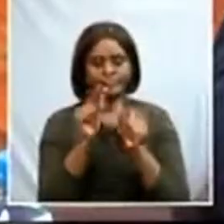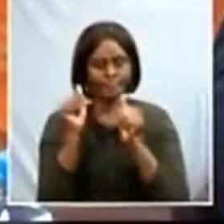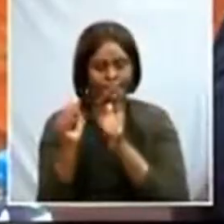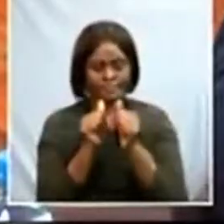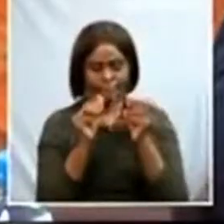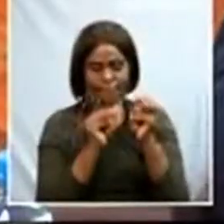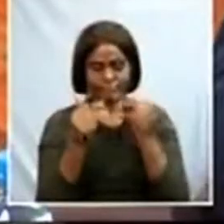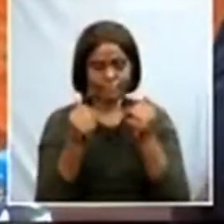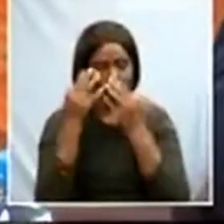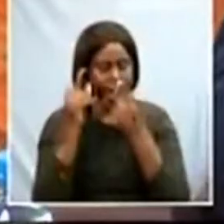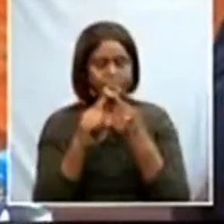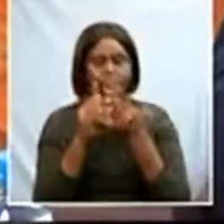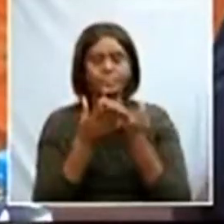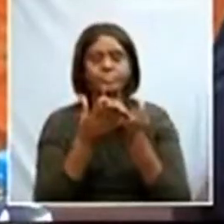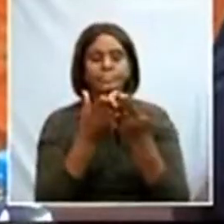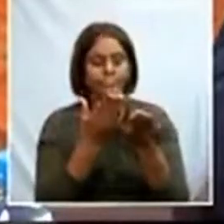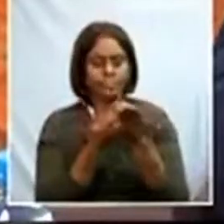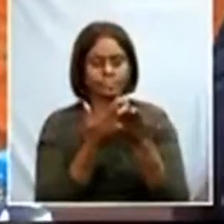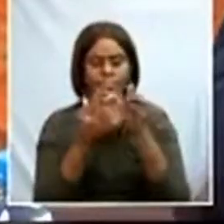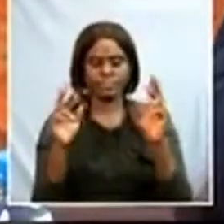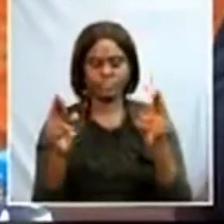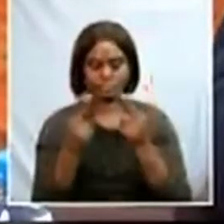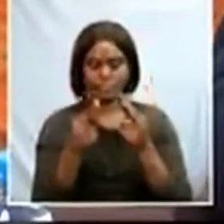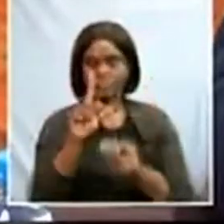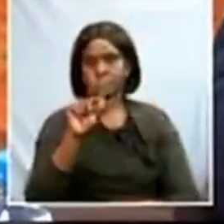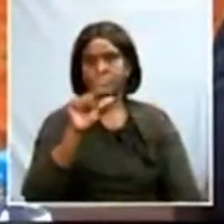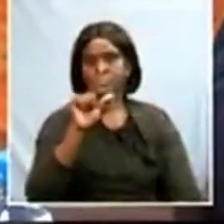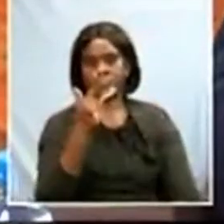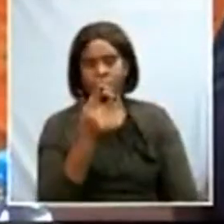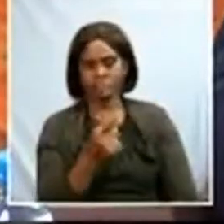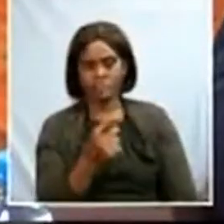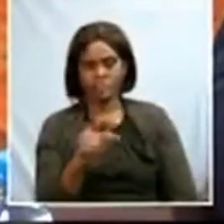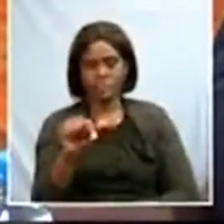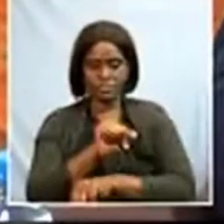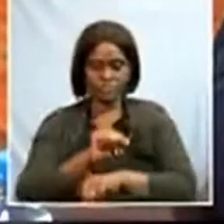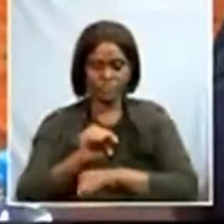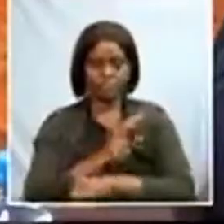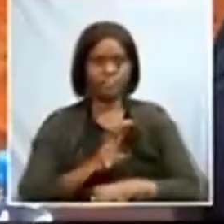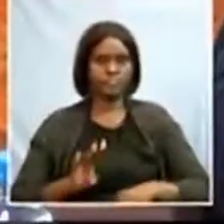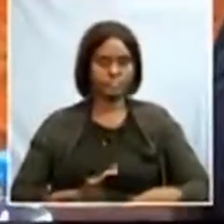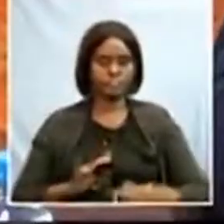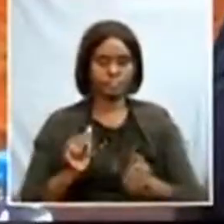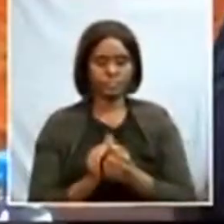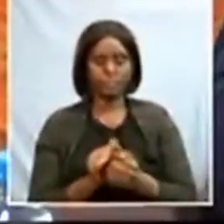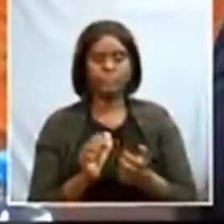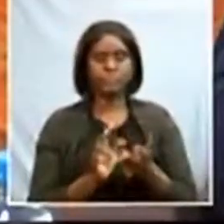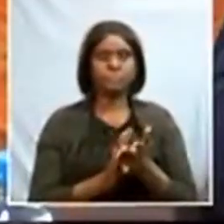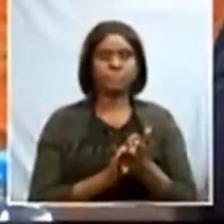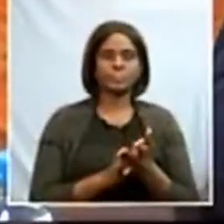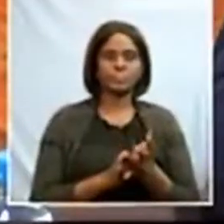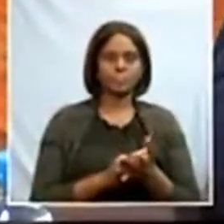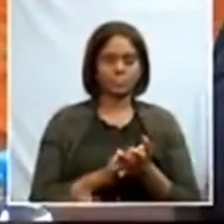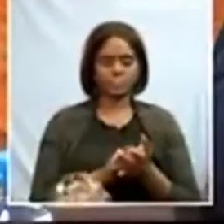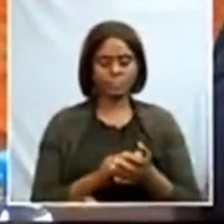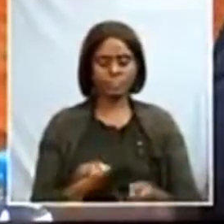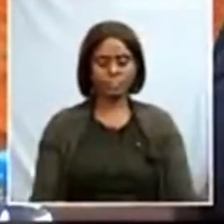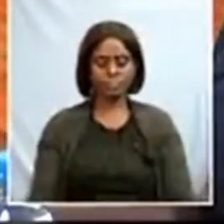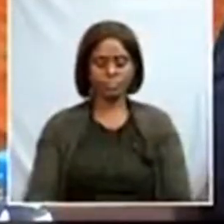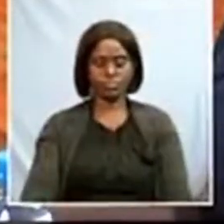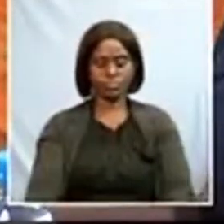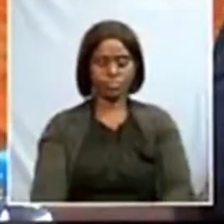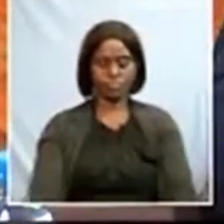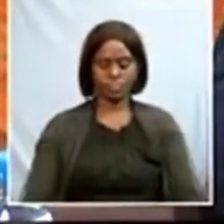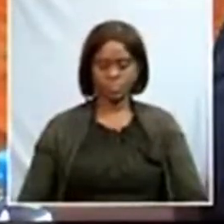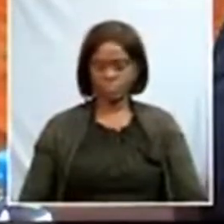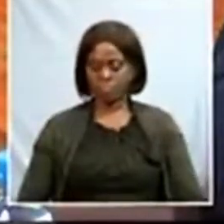taken, management wishes to submit that the reconciliation of 2023 secondary boarding and skills bursary developments